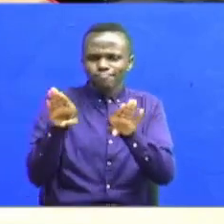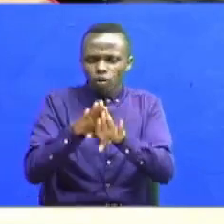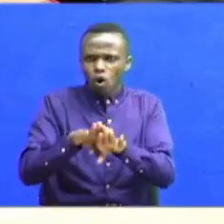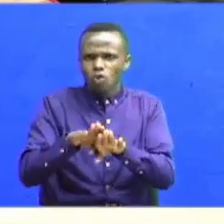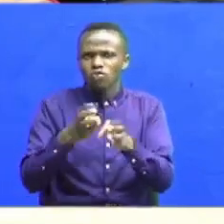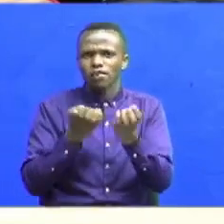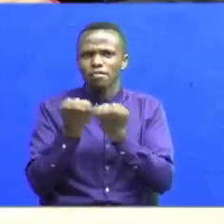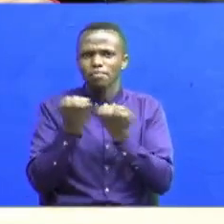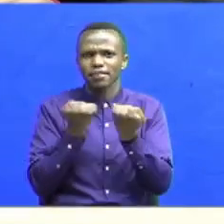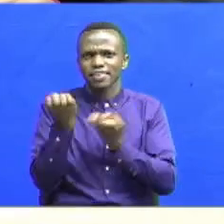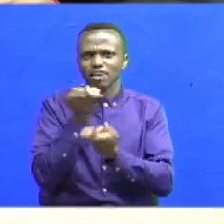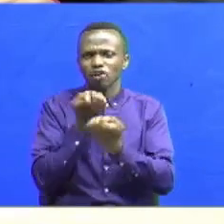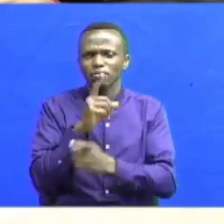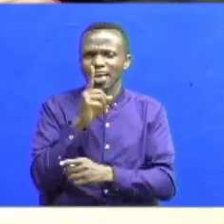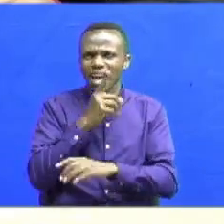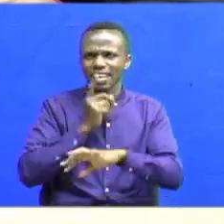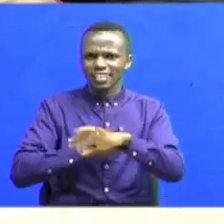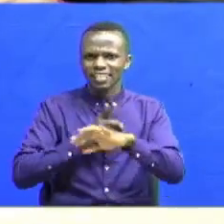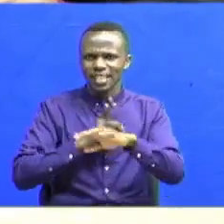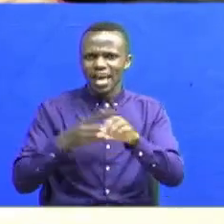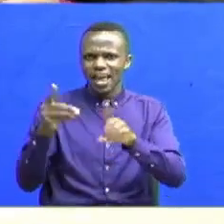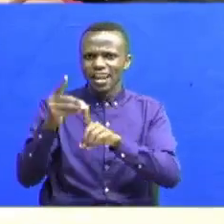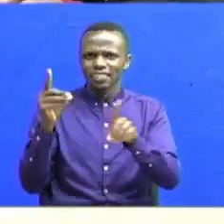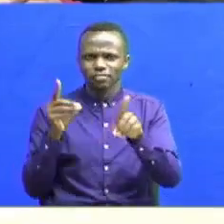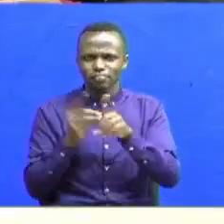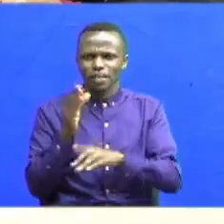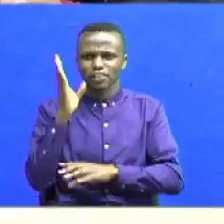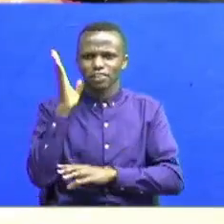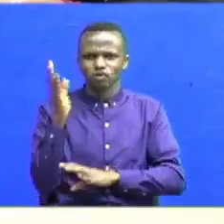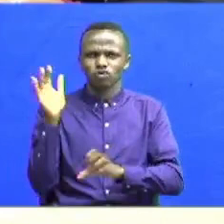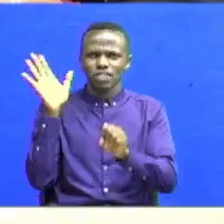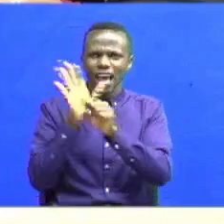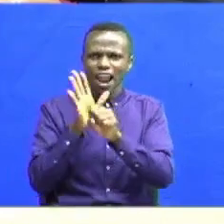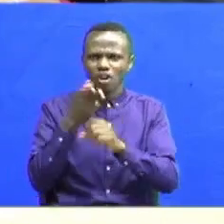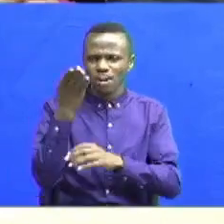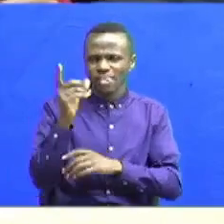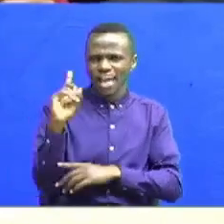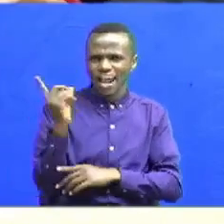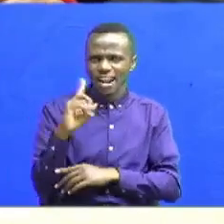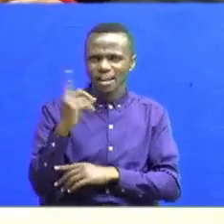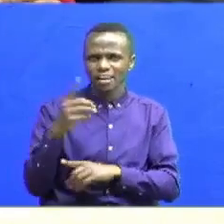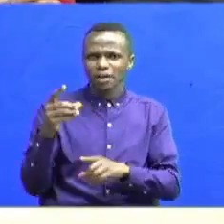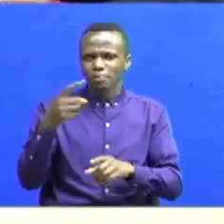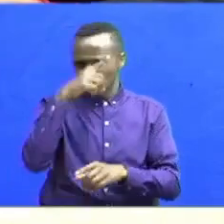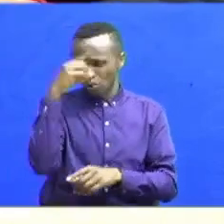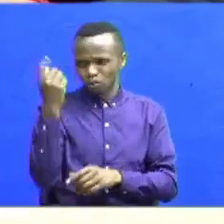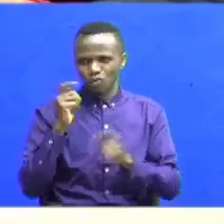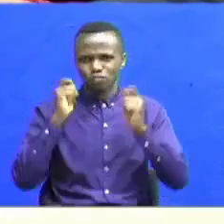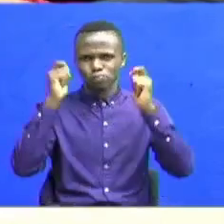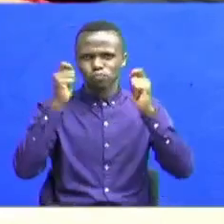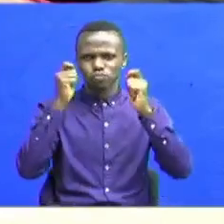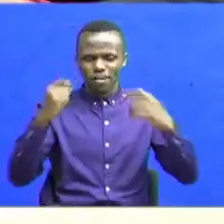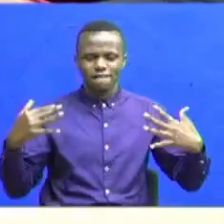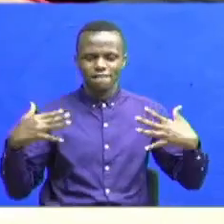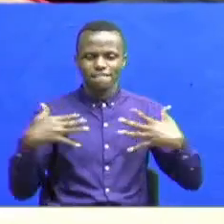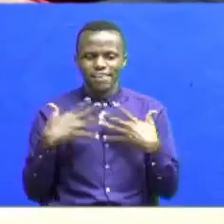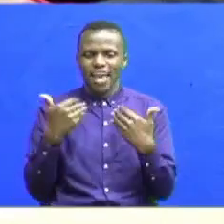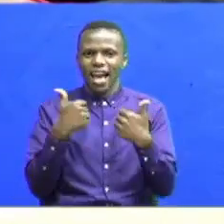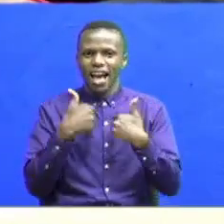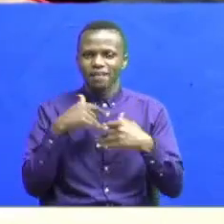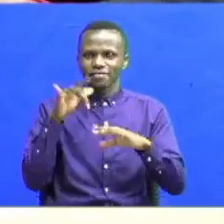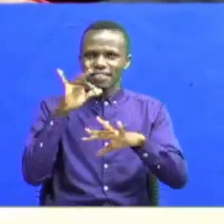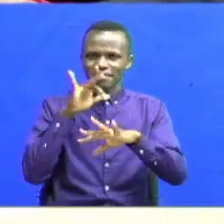Economic standstill despite security reinforcement. According to traders, this is due to the tension brought by fear of the effects